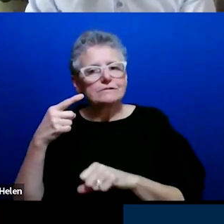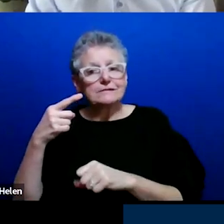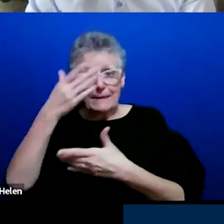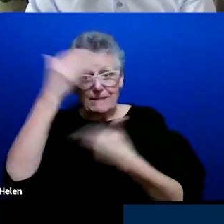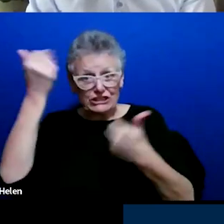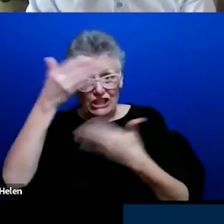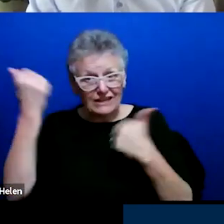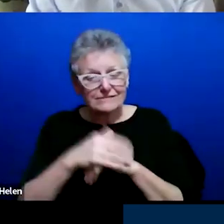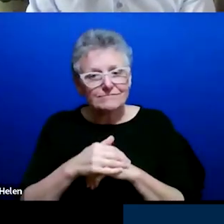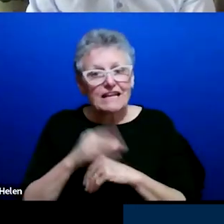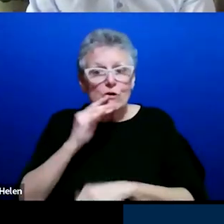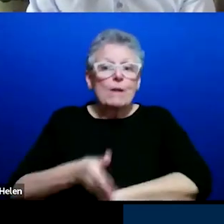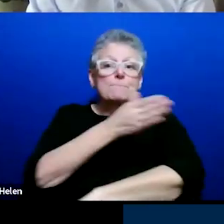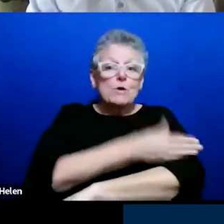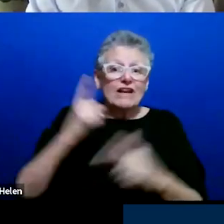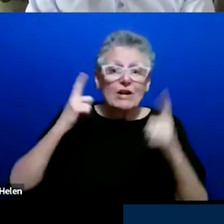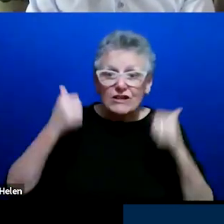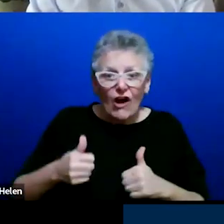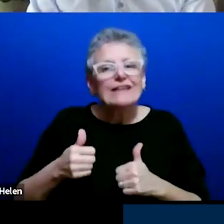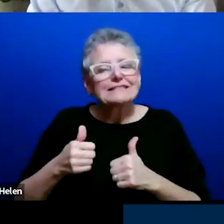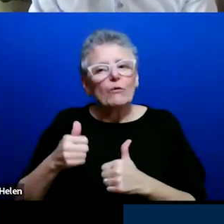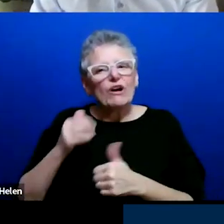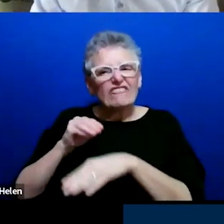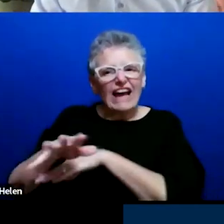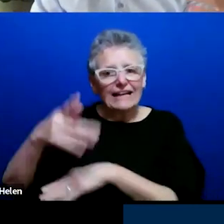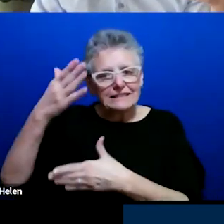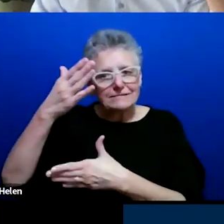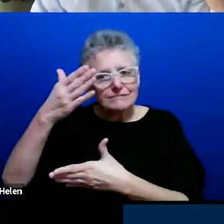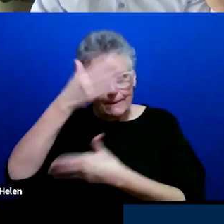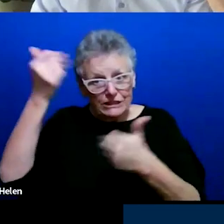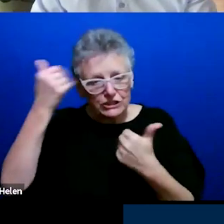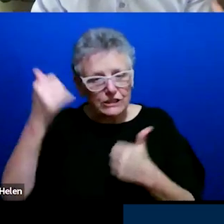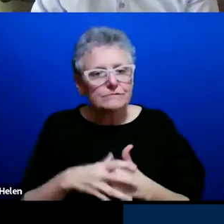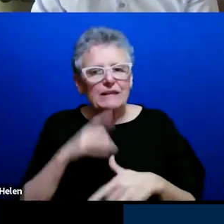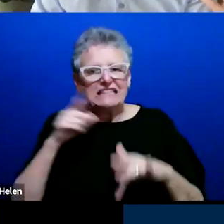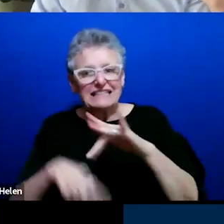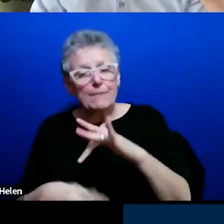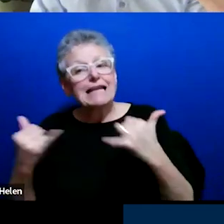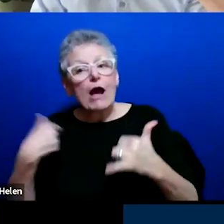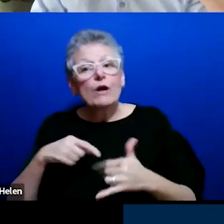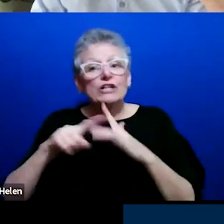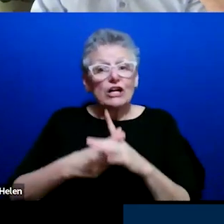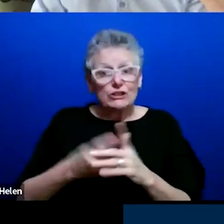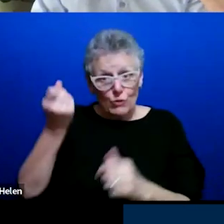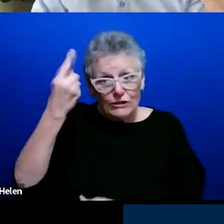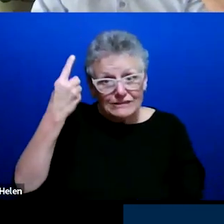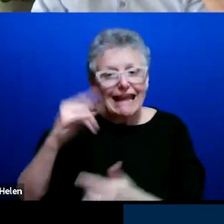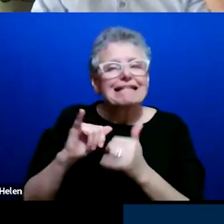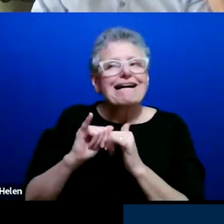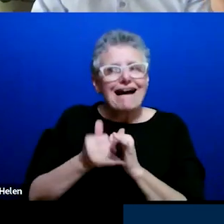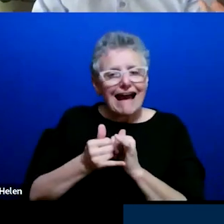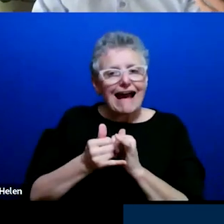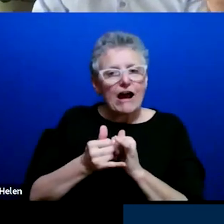I'm going to skip over this. I'm just going to briefly say that we're now starting to understand